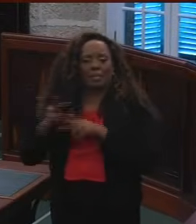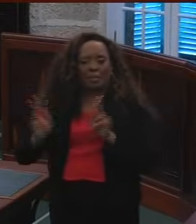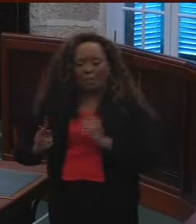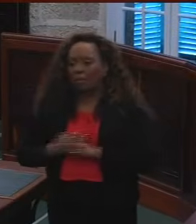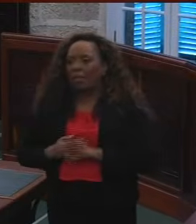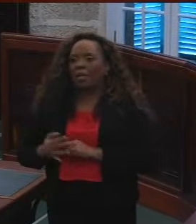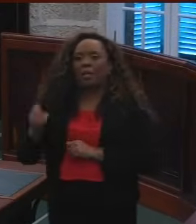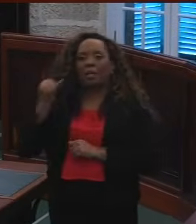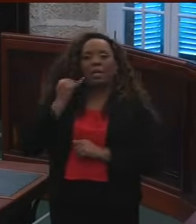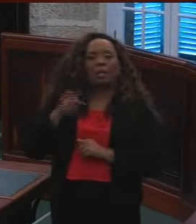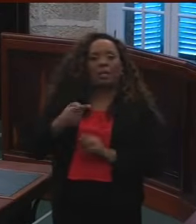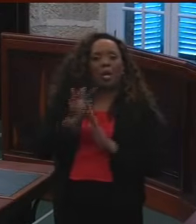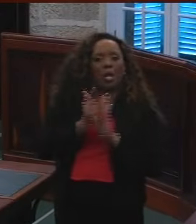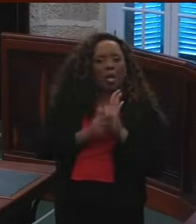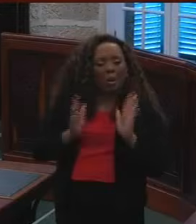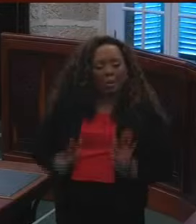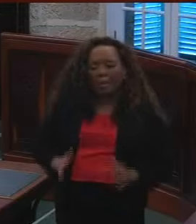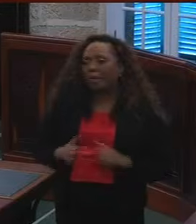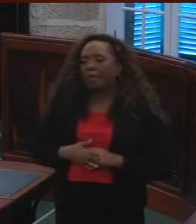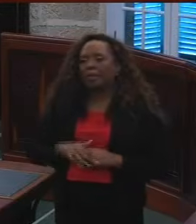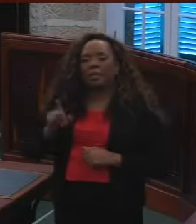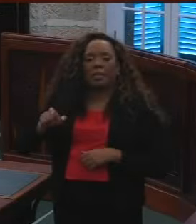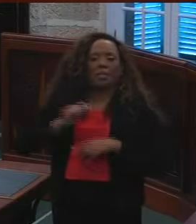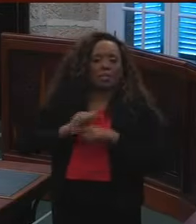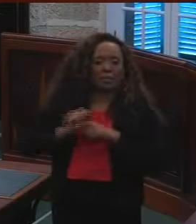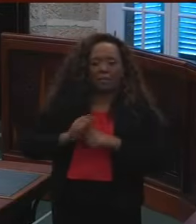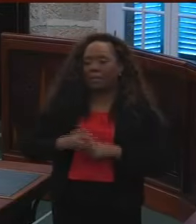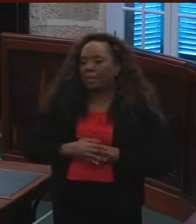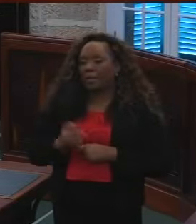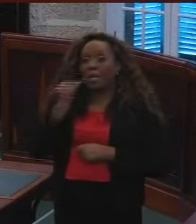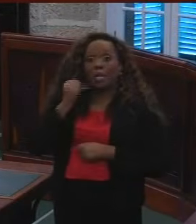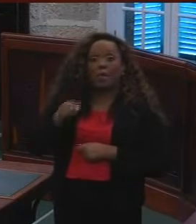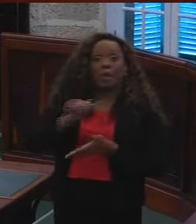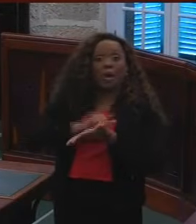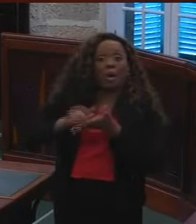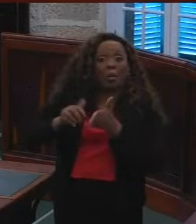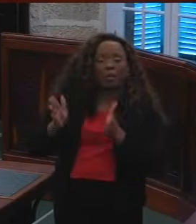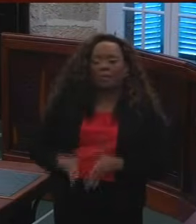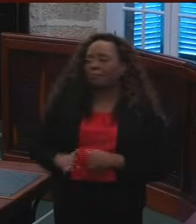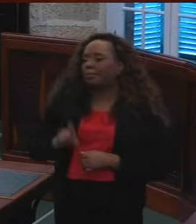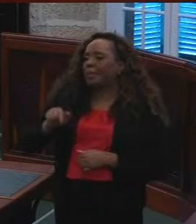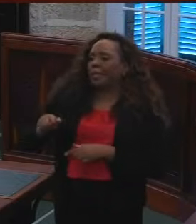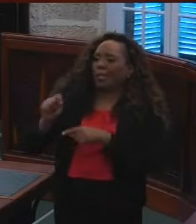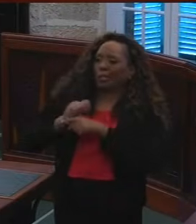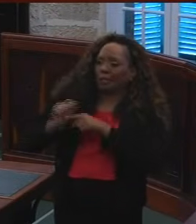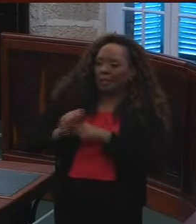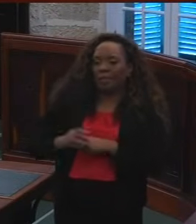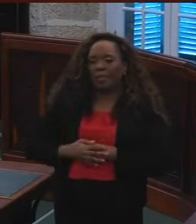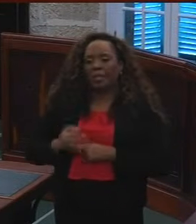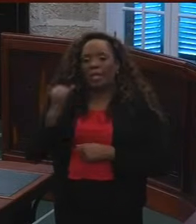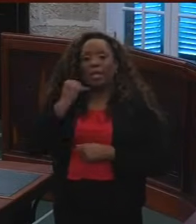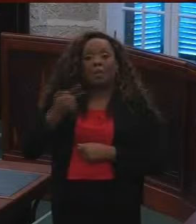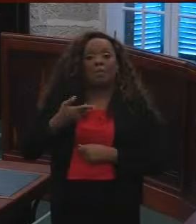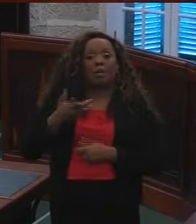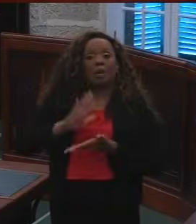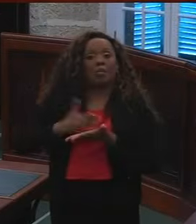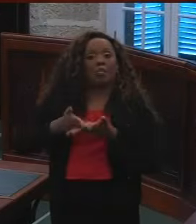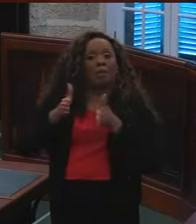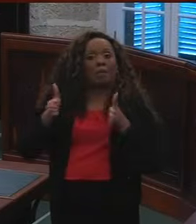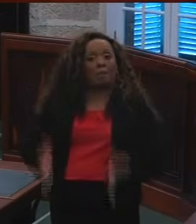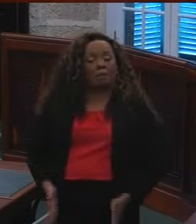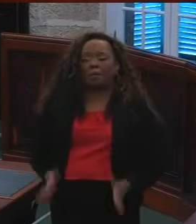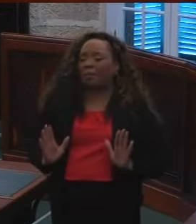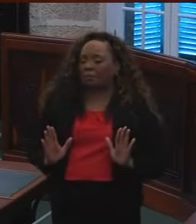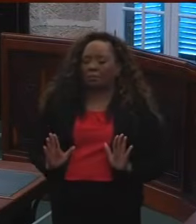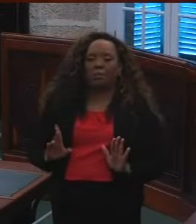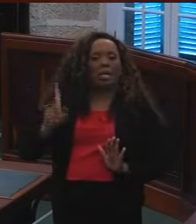training. You have to have certain skills. If you're an accountant, you have to have certain skills. If you are a chef, you have